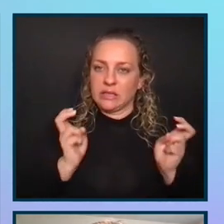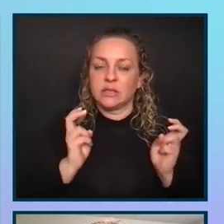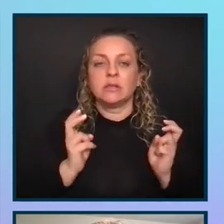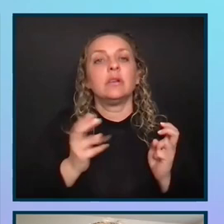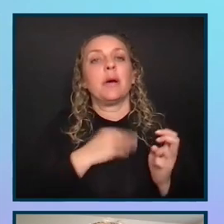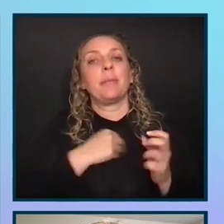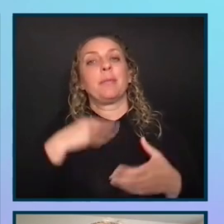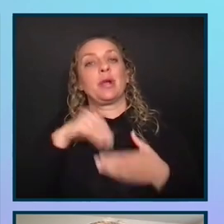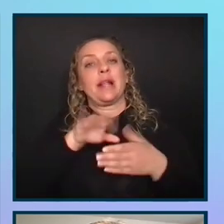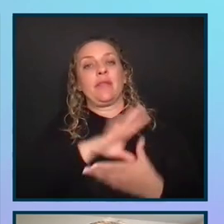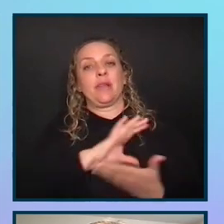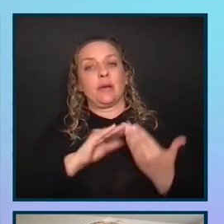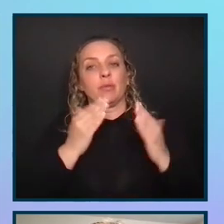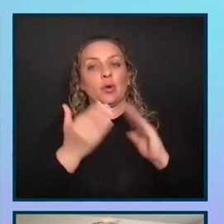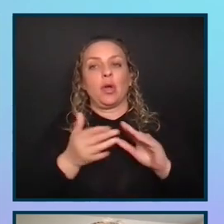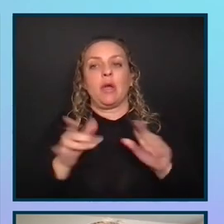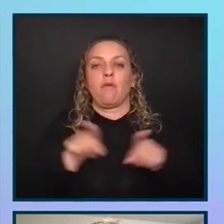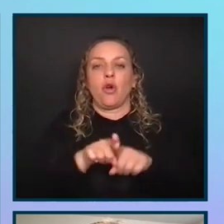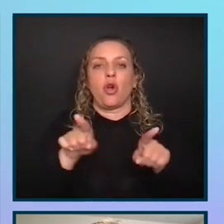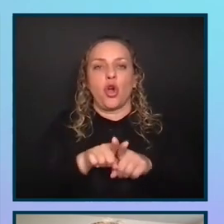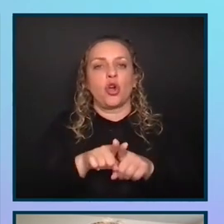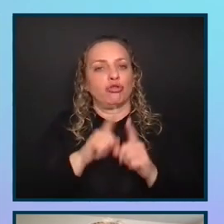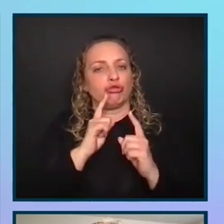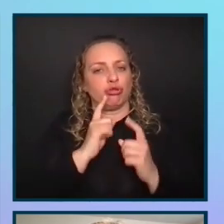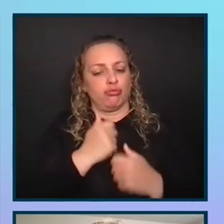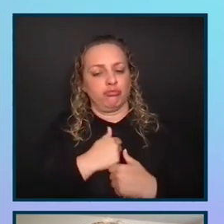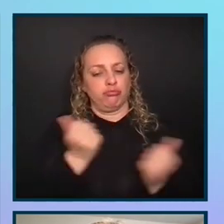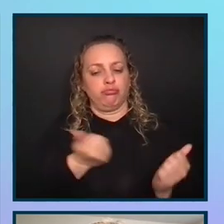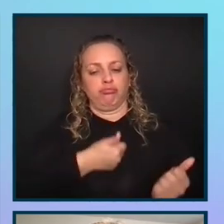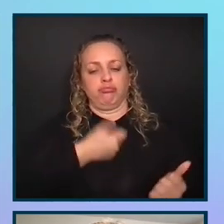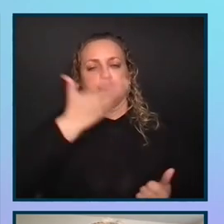members in that community, have also been very vocal about it.